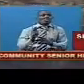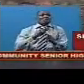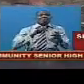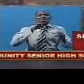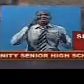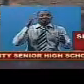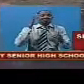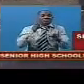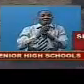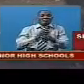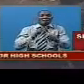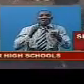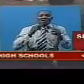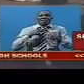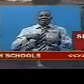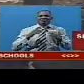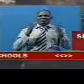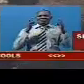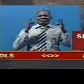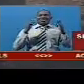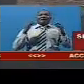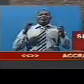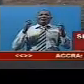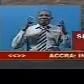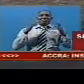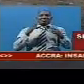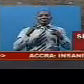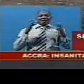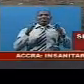that precipitate a health hazard are enormous.